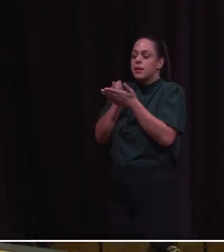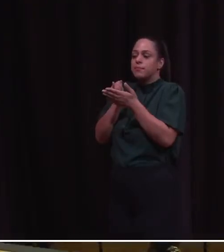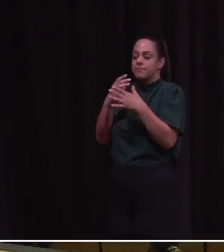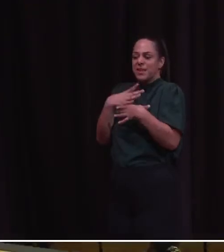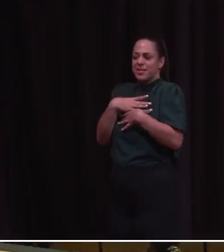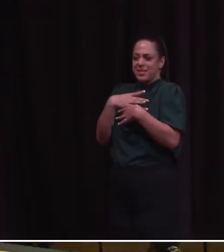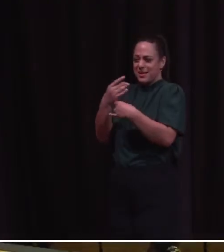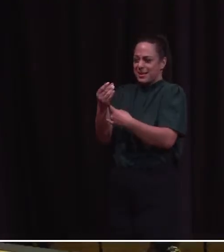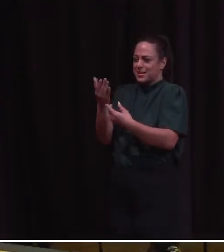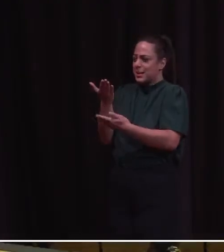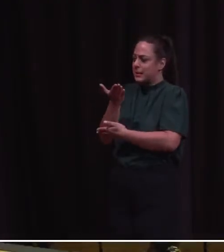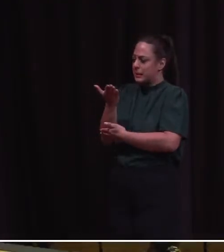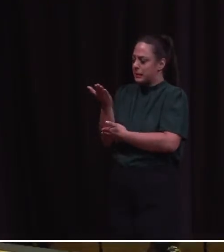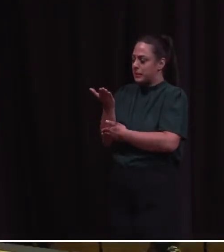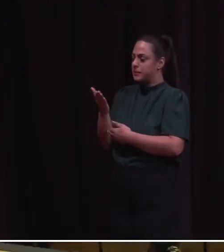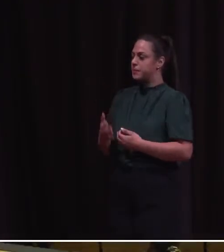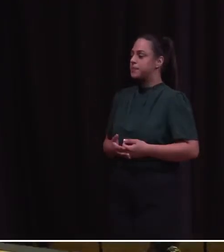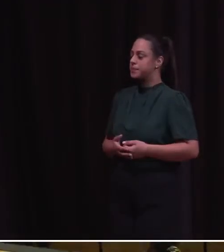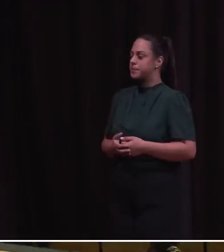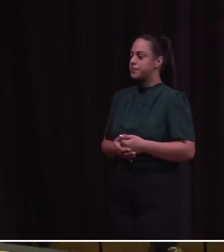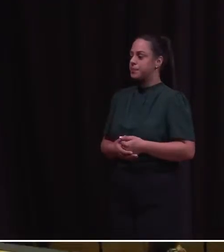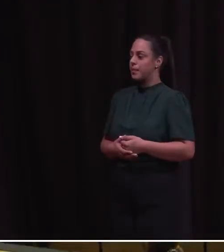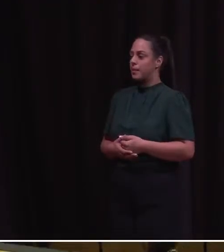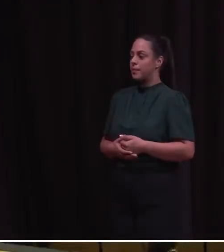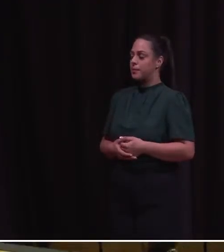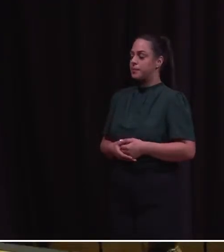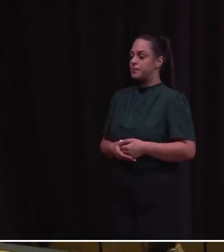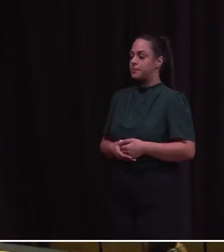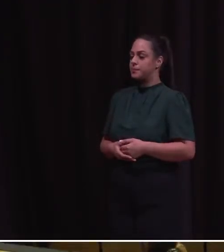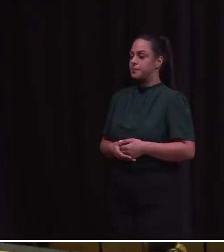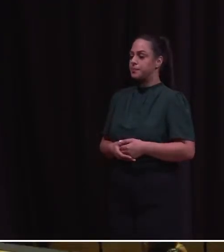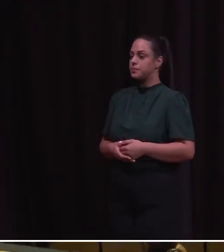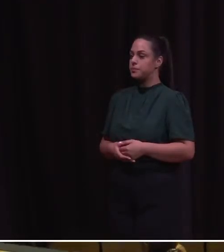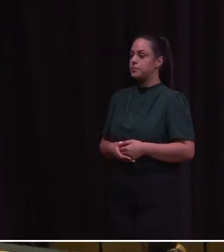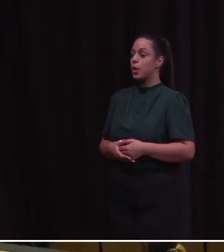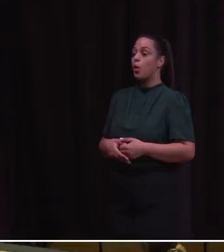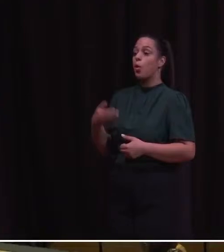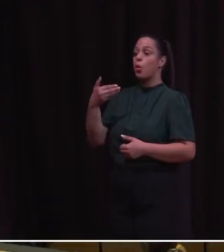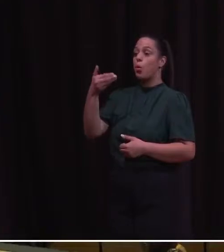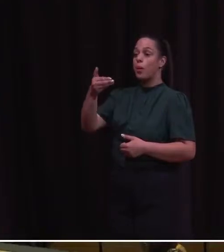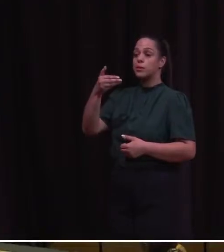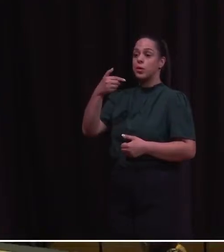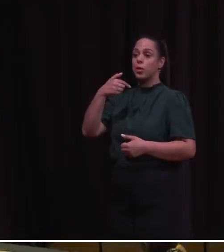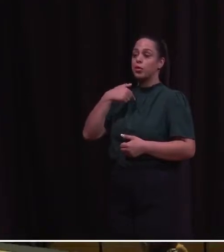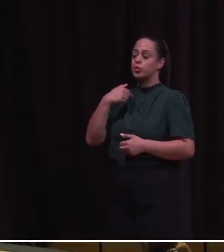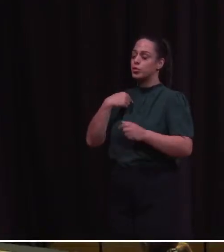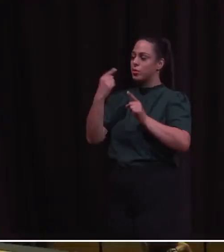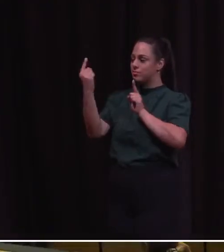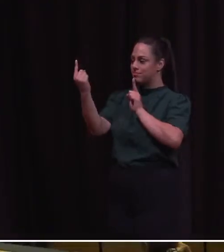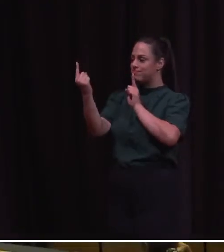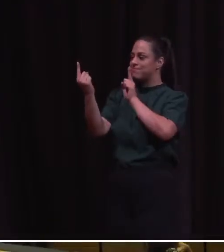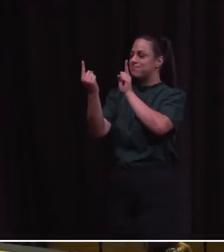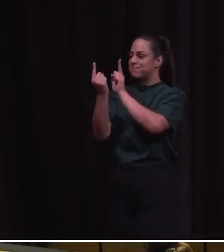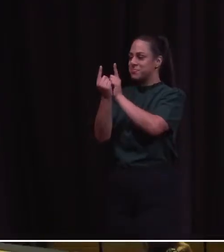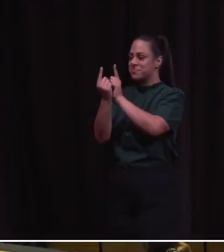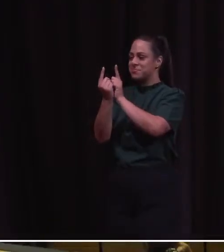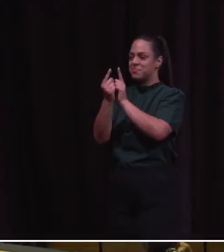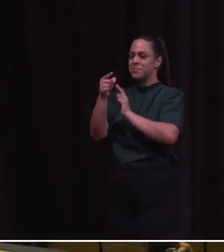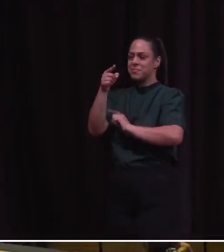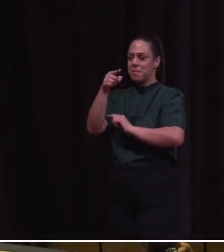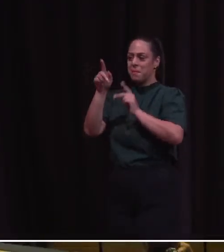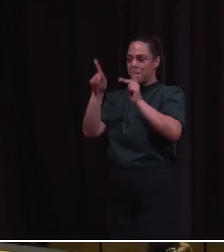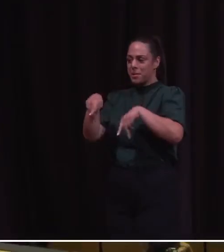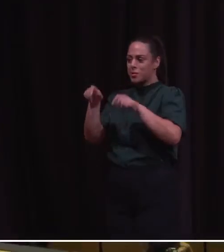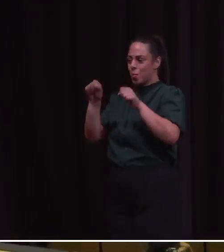in Yoruba land, where these things are in front of people, they can't see it. It seems as if a wool has